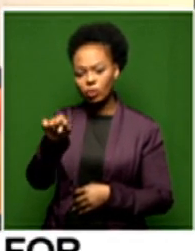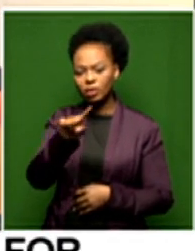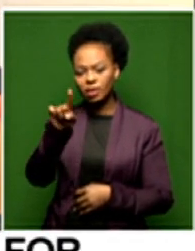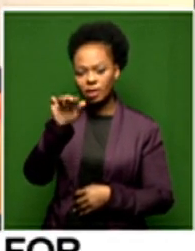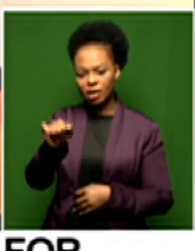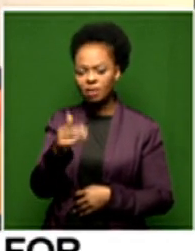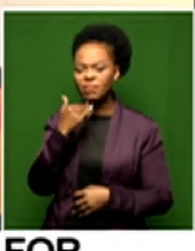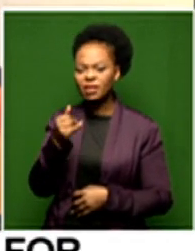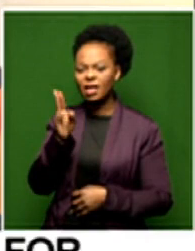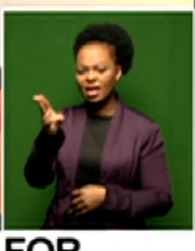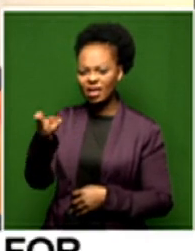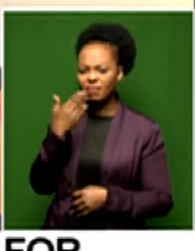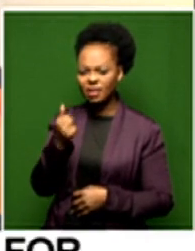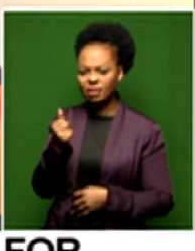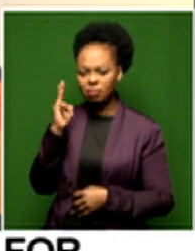KHULISA.org.za. Okay, please repeat it.